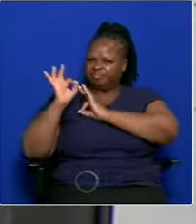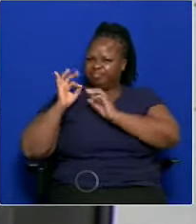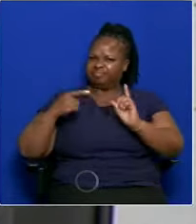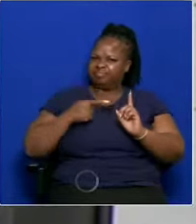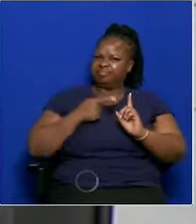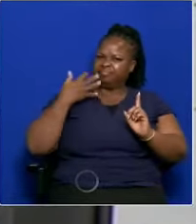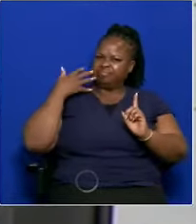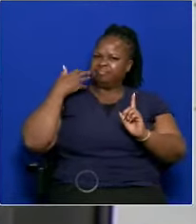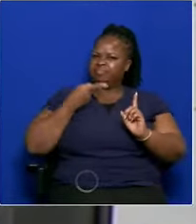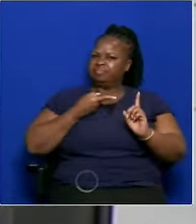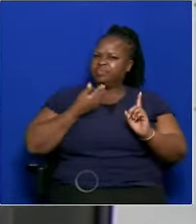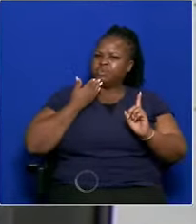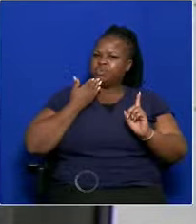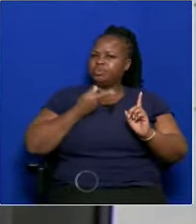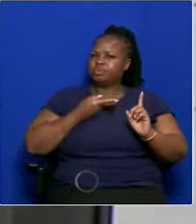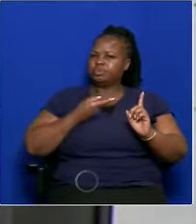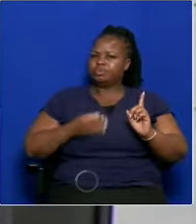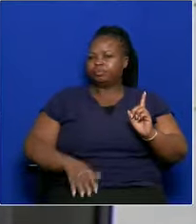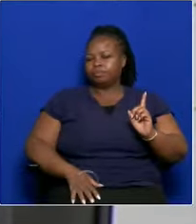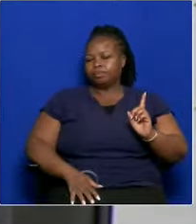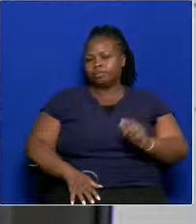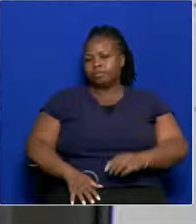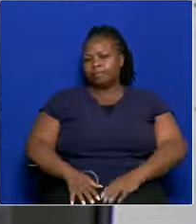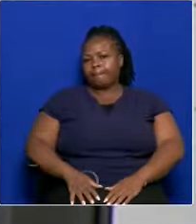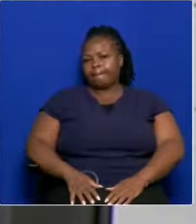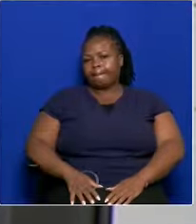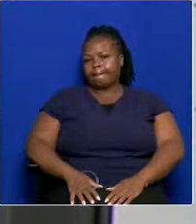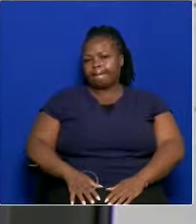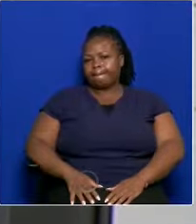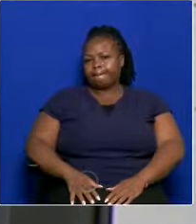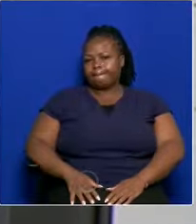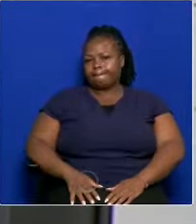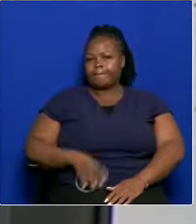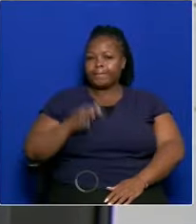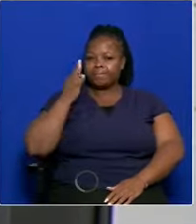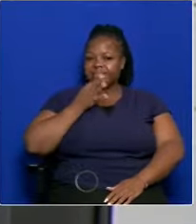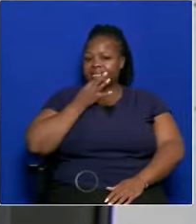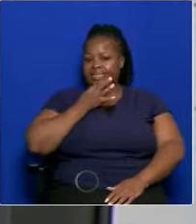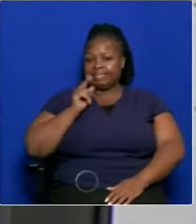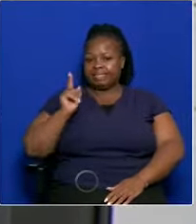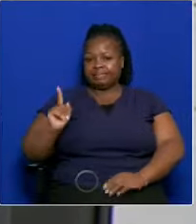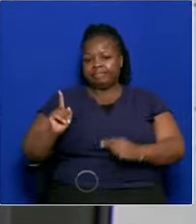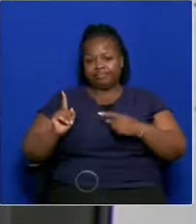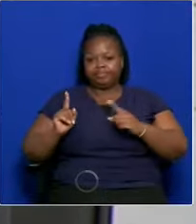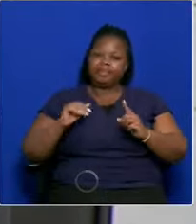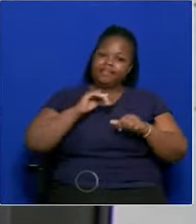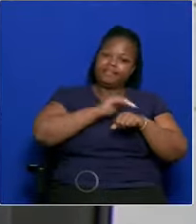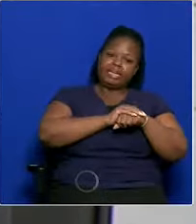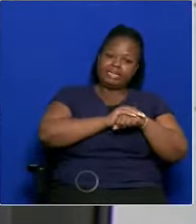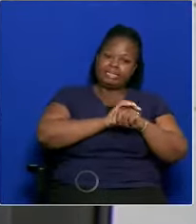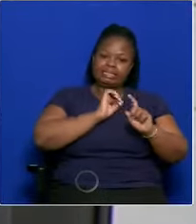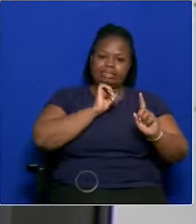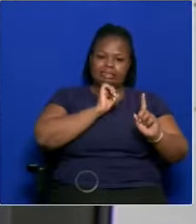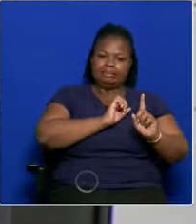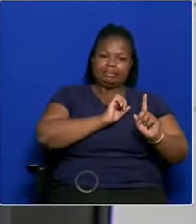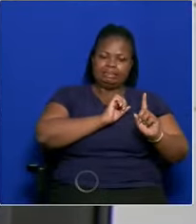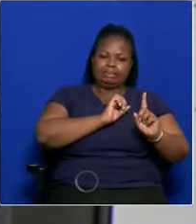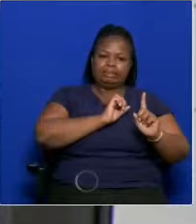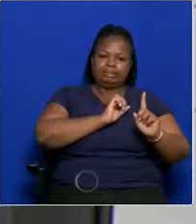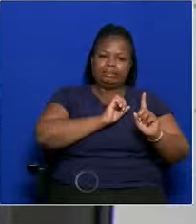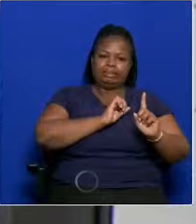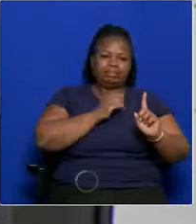He indicated his friend, and also he did business for